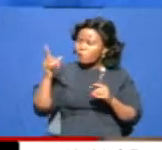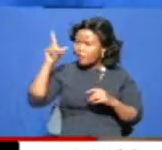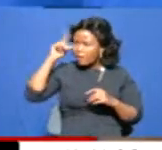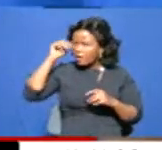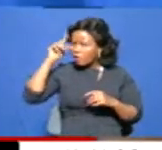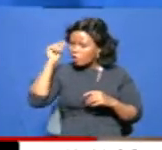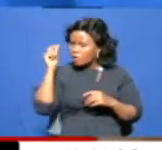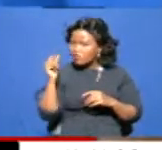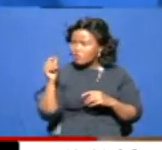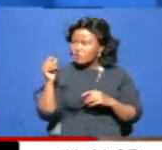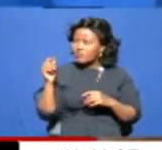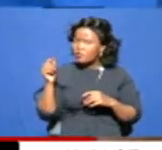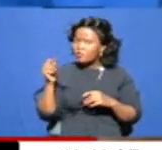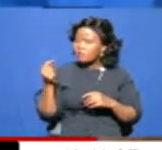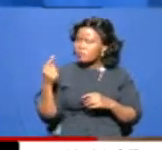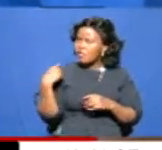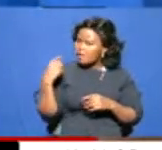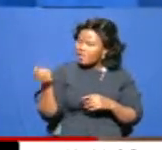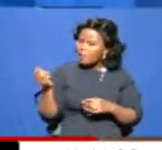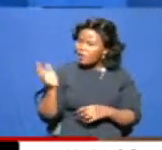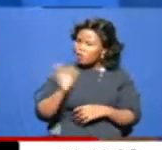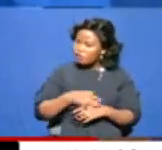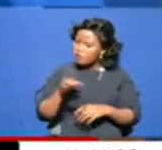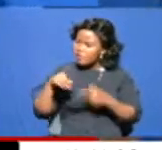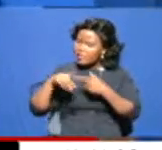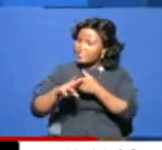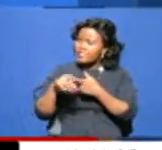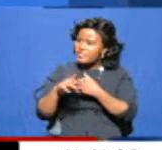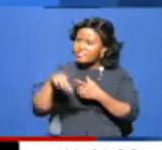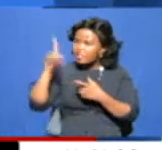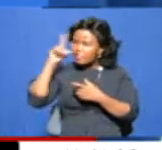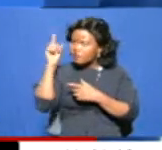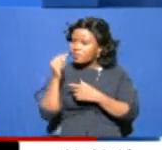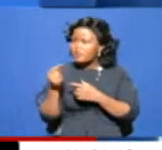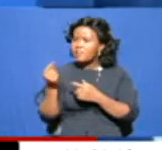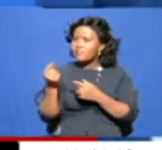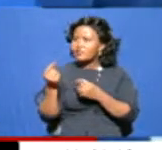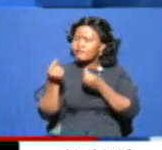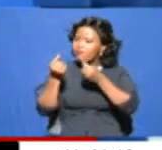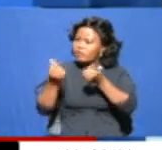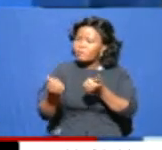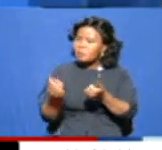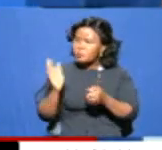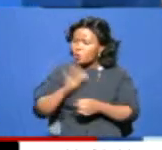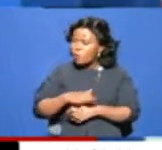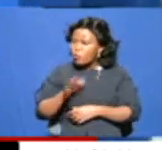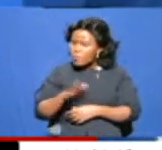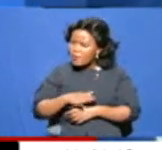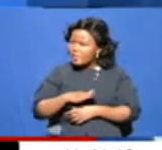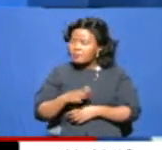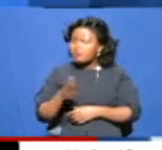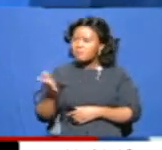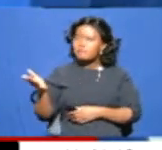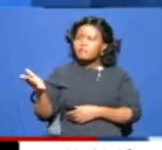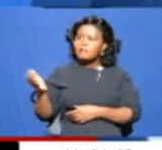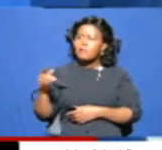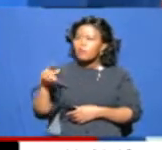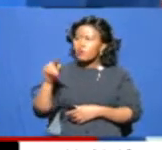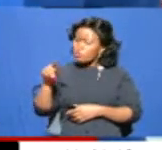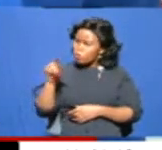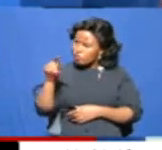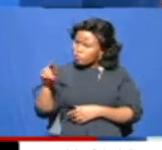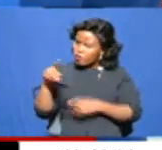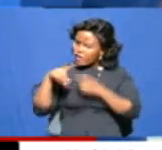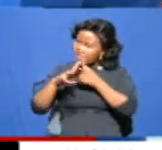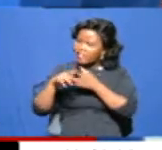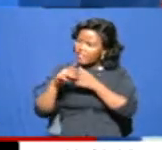number of women engineers, from the coast, the number is very, very small, actually. As an engineer, what are you